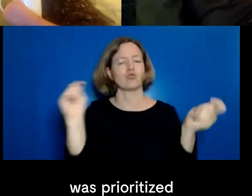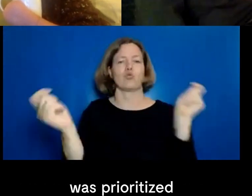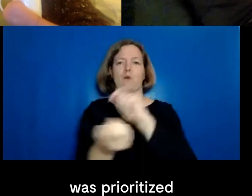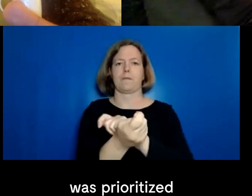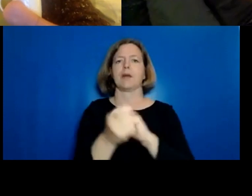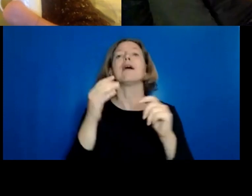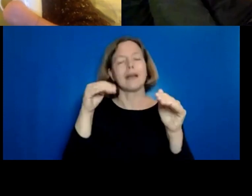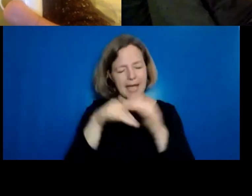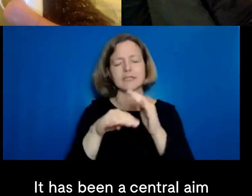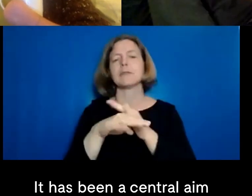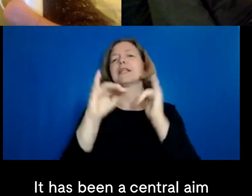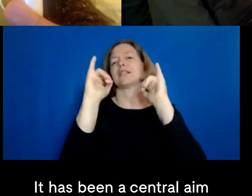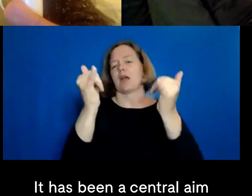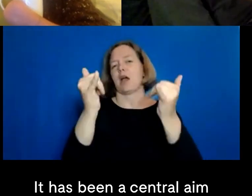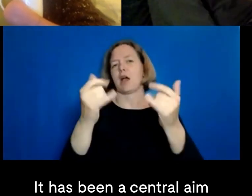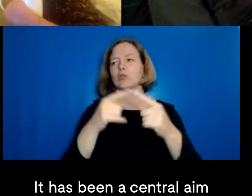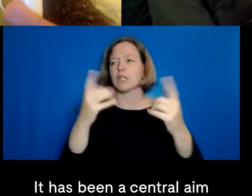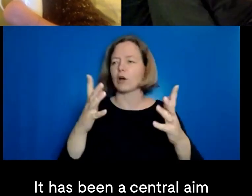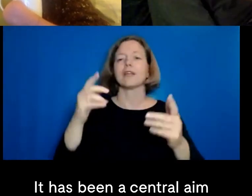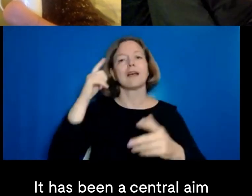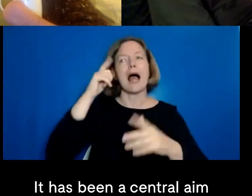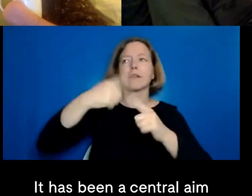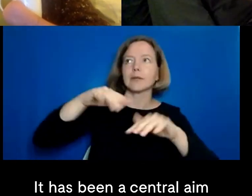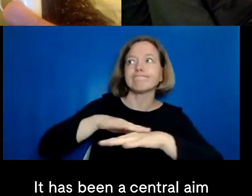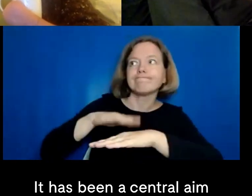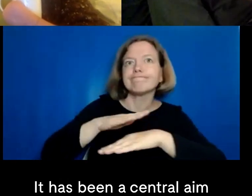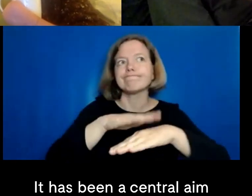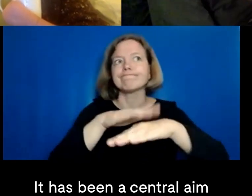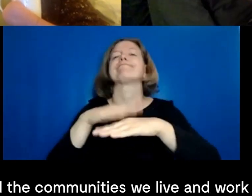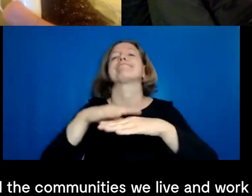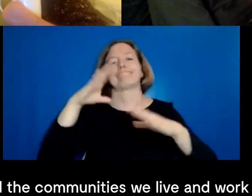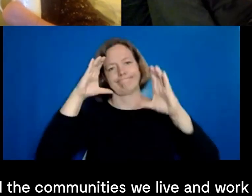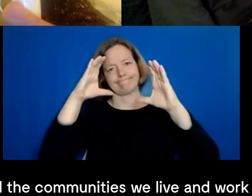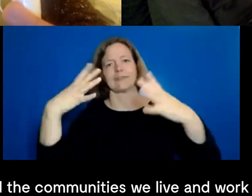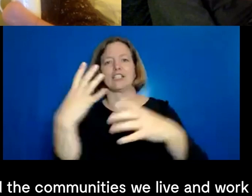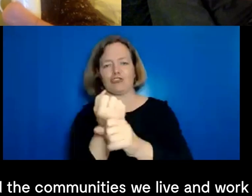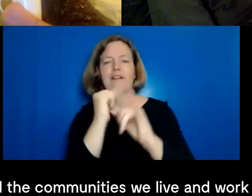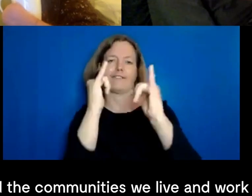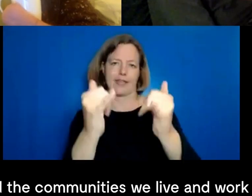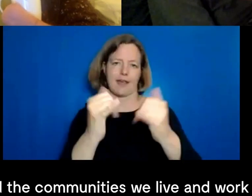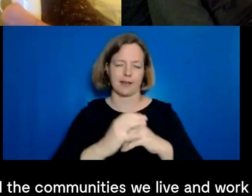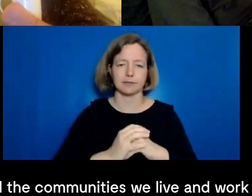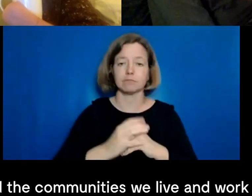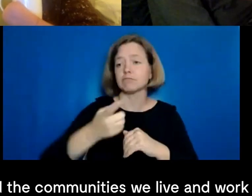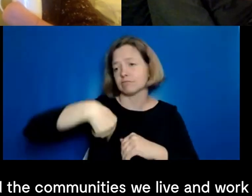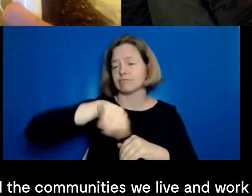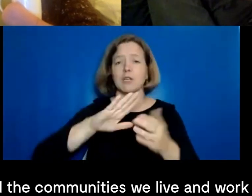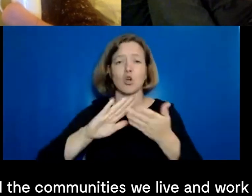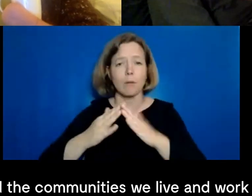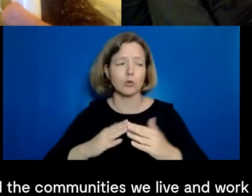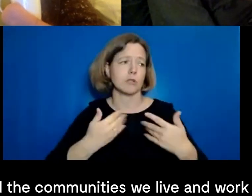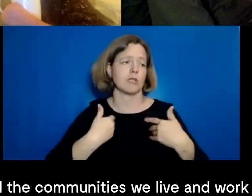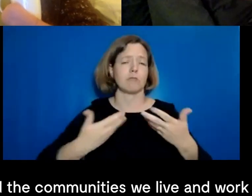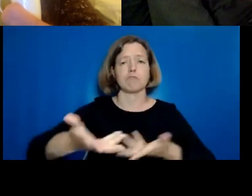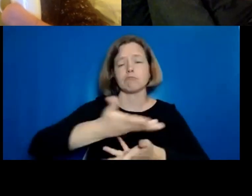with sensitivity. It has been a central aim for us to make a conference where we and the communities we live and work in would feel a